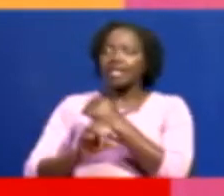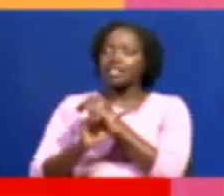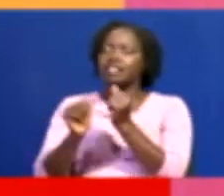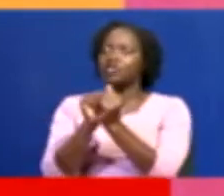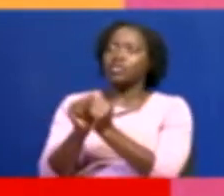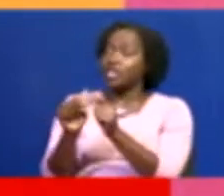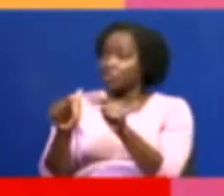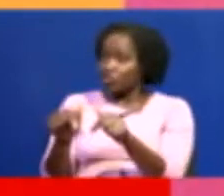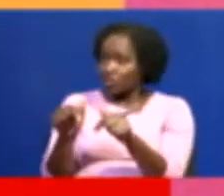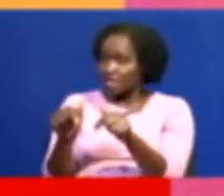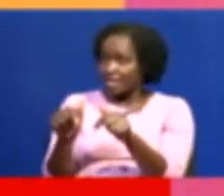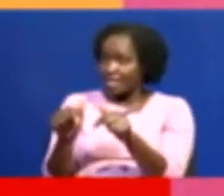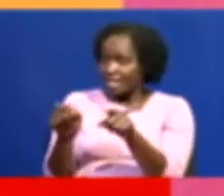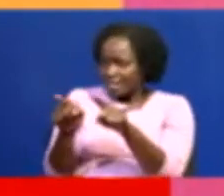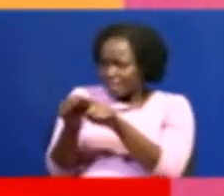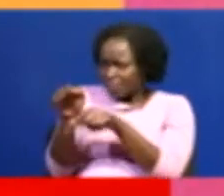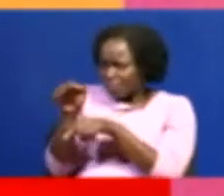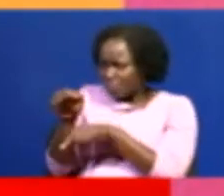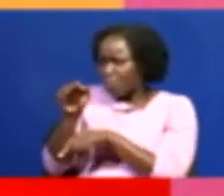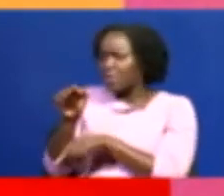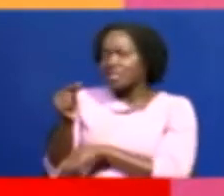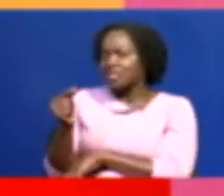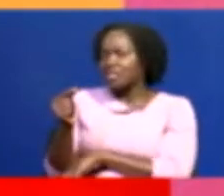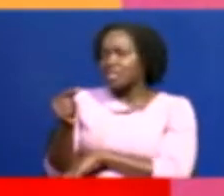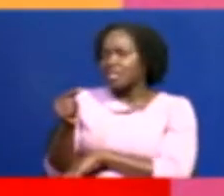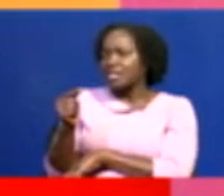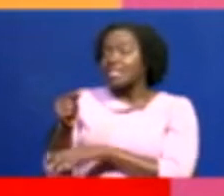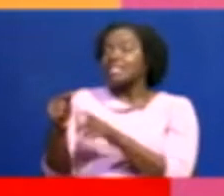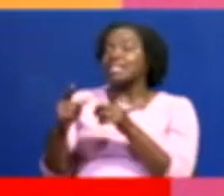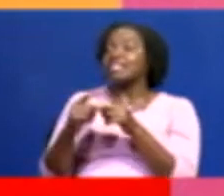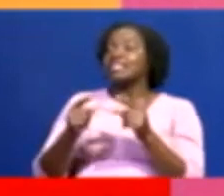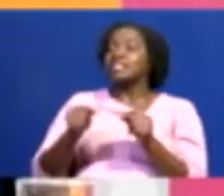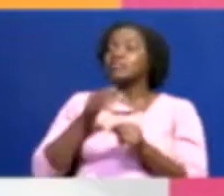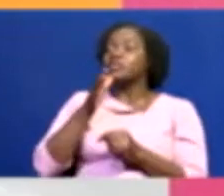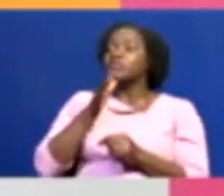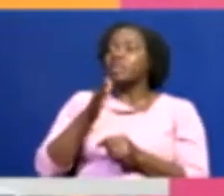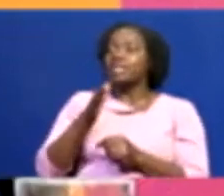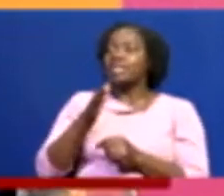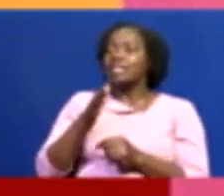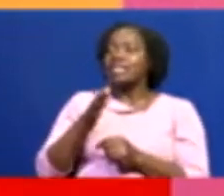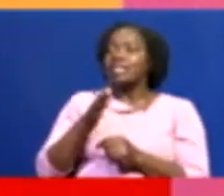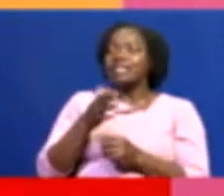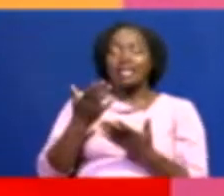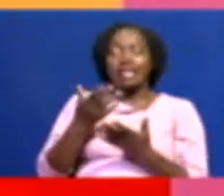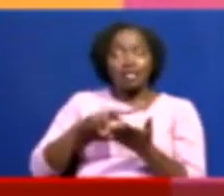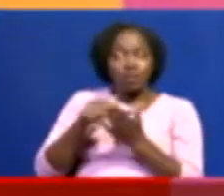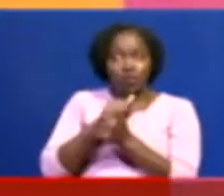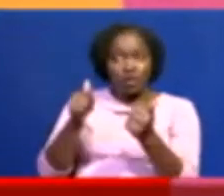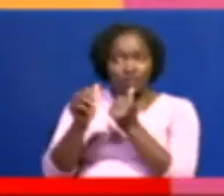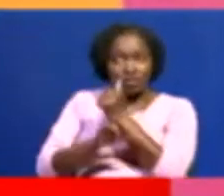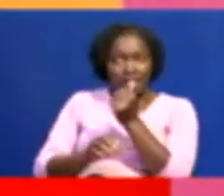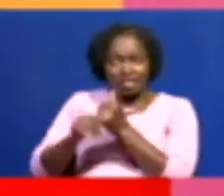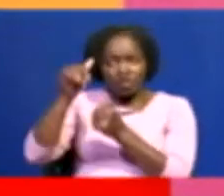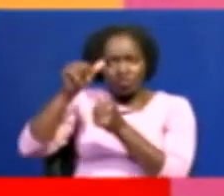we are at a tipping point. Abiaziz, there's statements that have been spoken and they do not mean well for our country. Mm-hmm. You